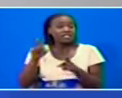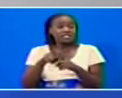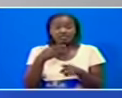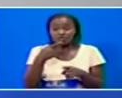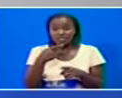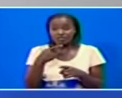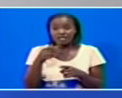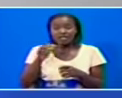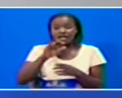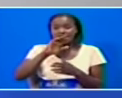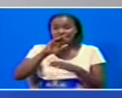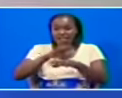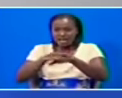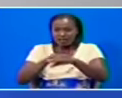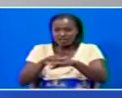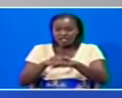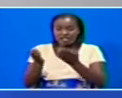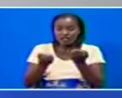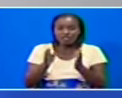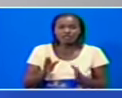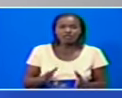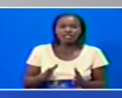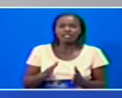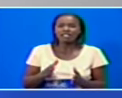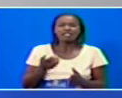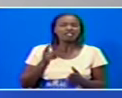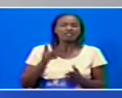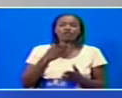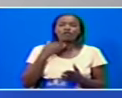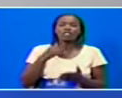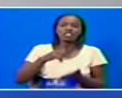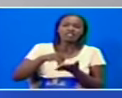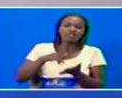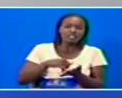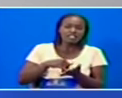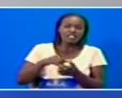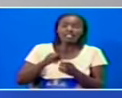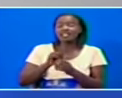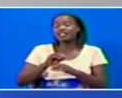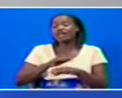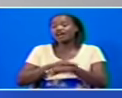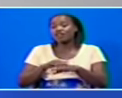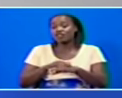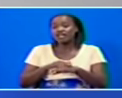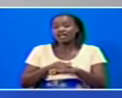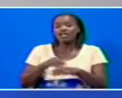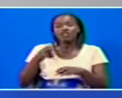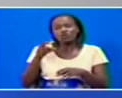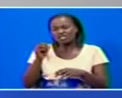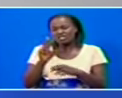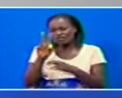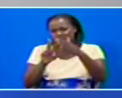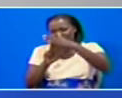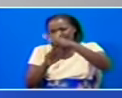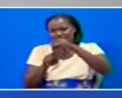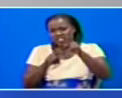African businessman that why should he invest in Africa? He needs 20 plus visas to travel across our continent. In Europe, he needs one visa